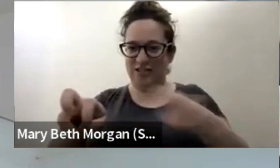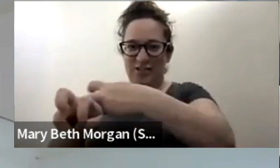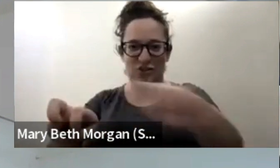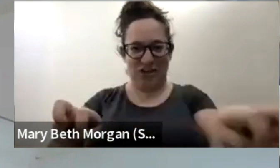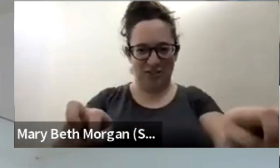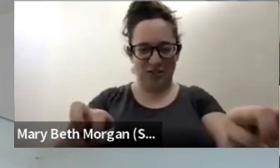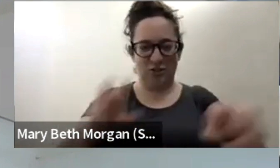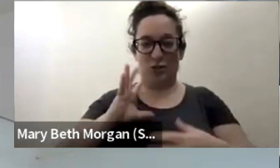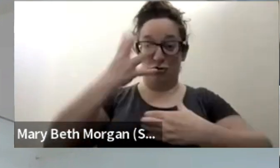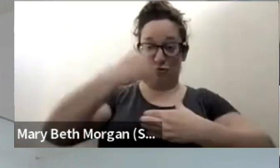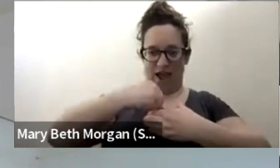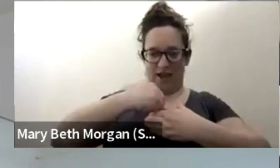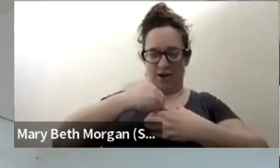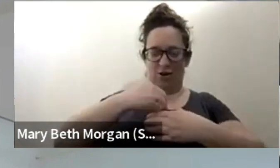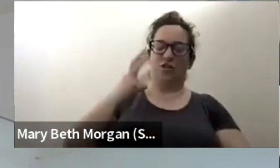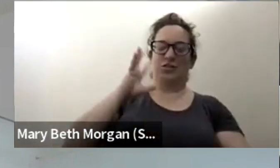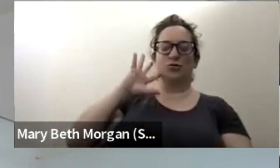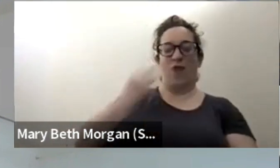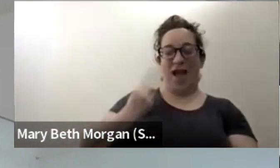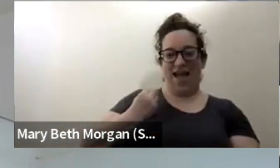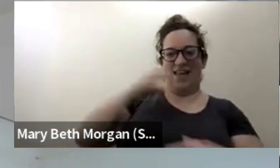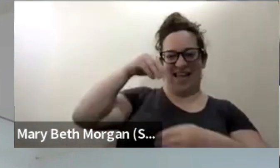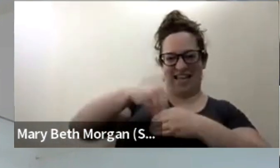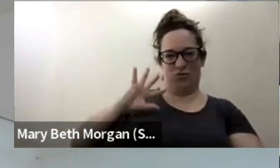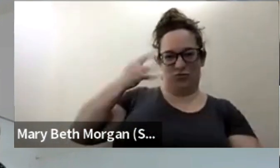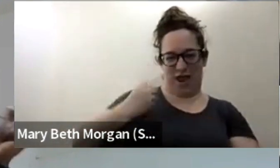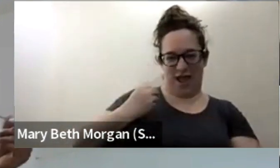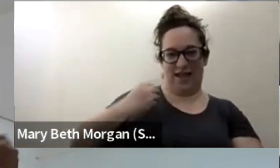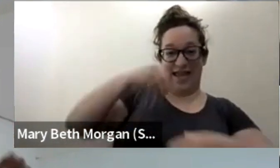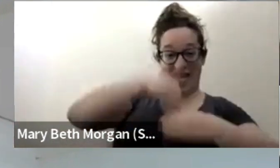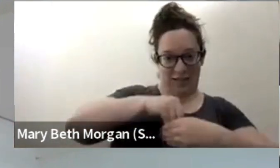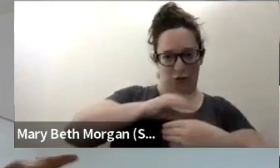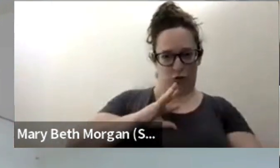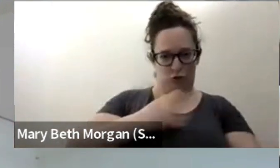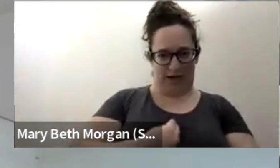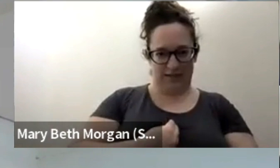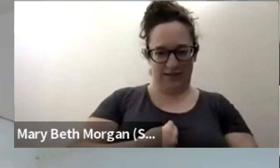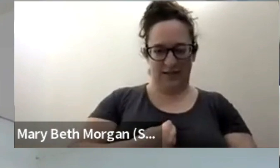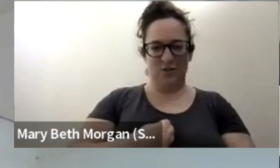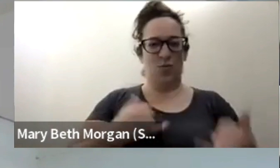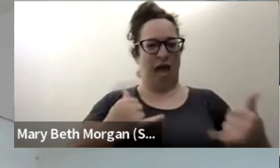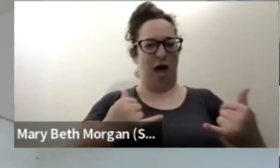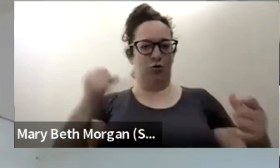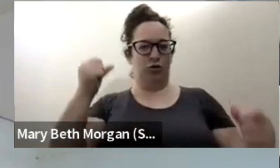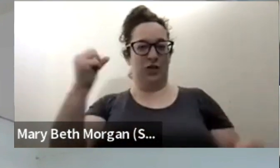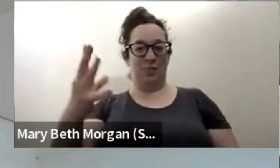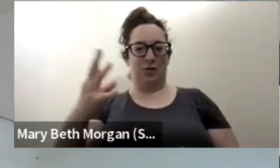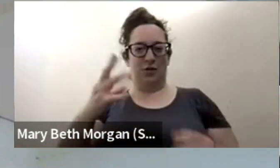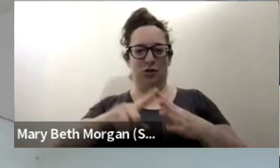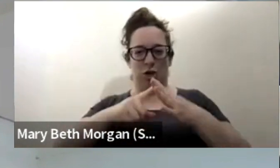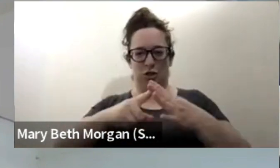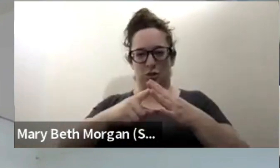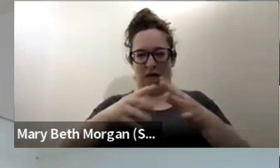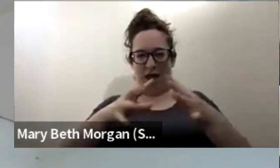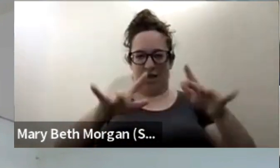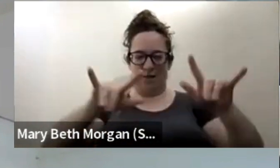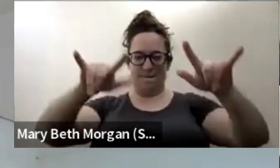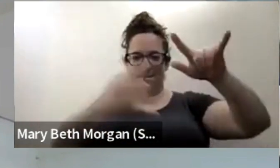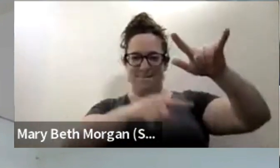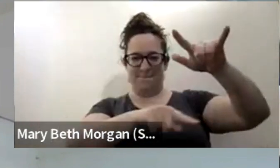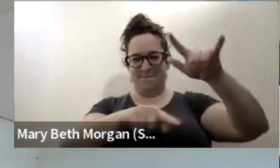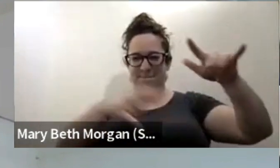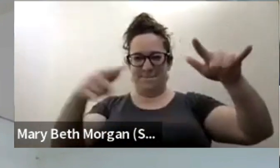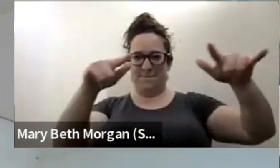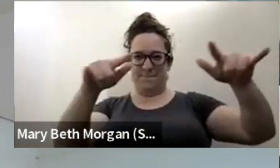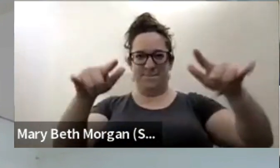within trans within trans. And Shakespeare's just like playing with us in this. And don't forget, it's a boy